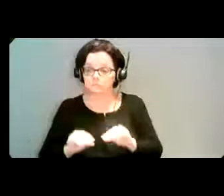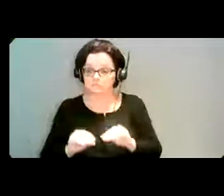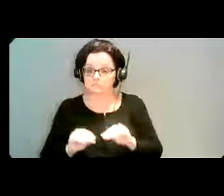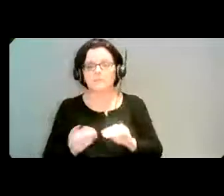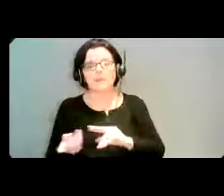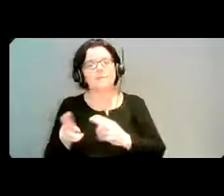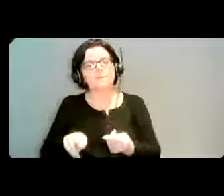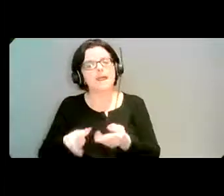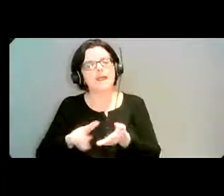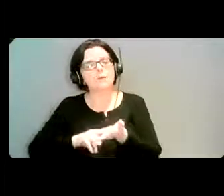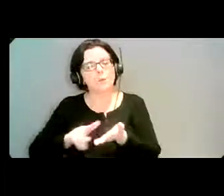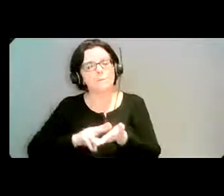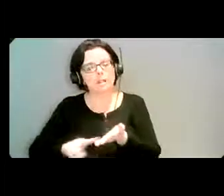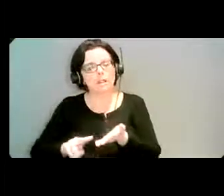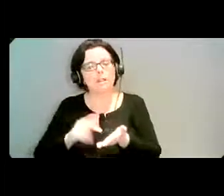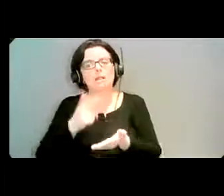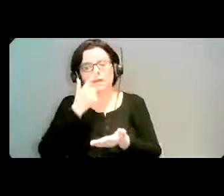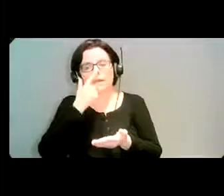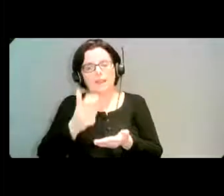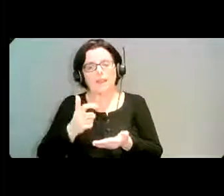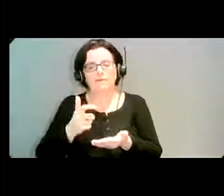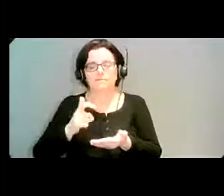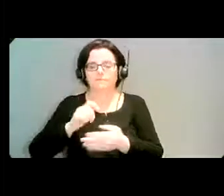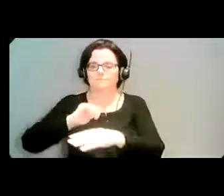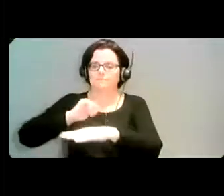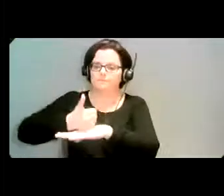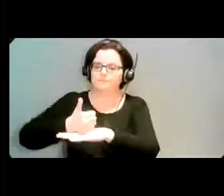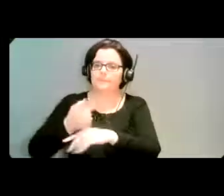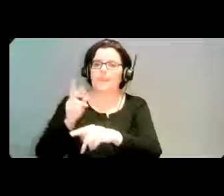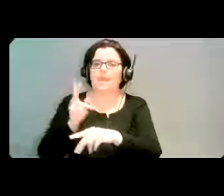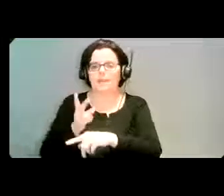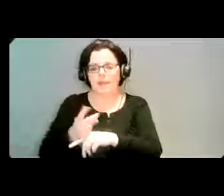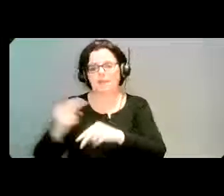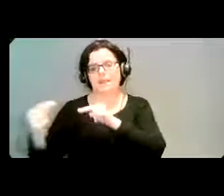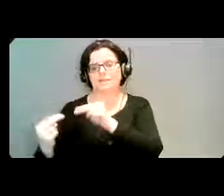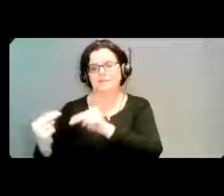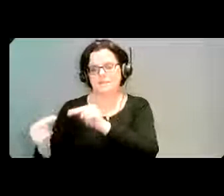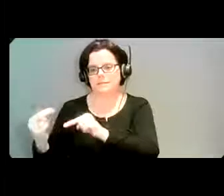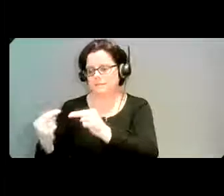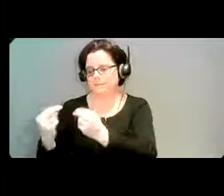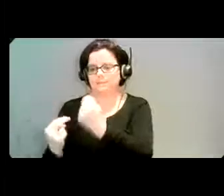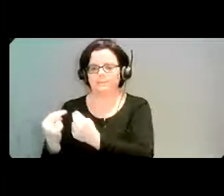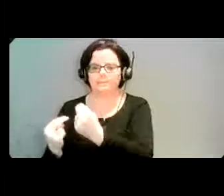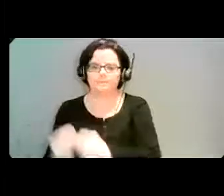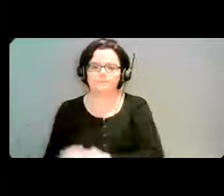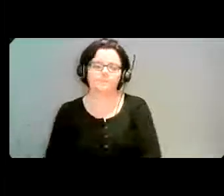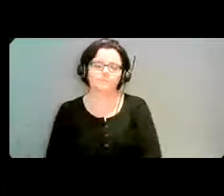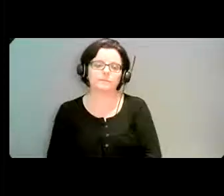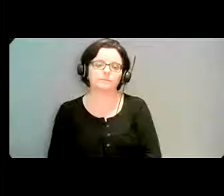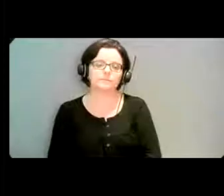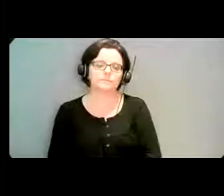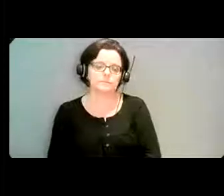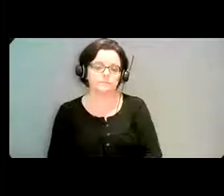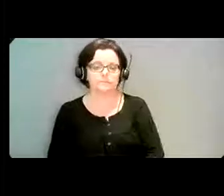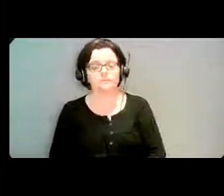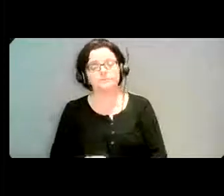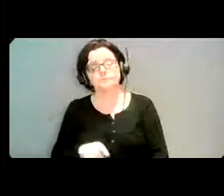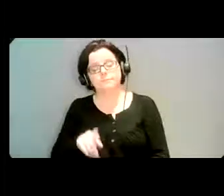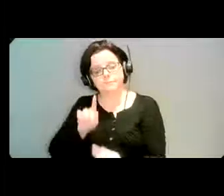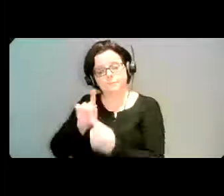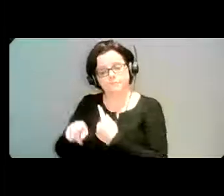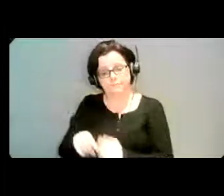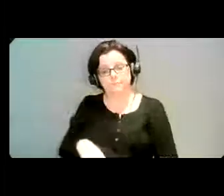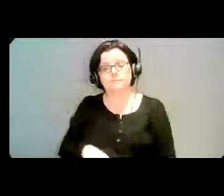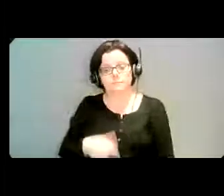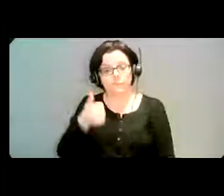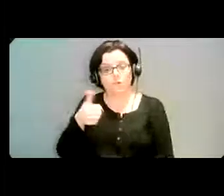can have another assessment. yeah, I think that is a very good